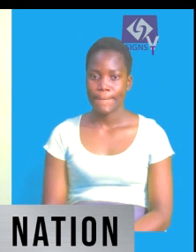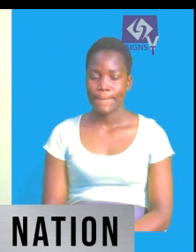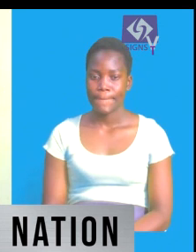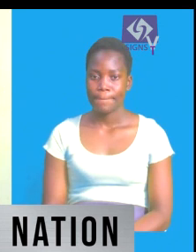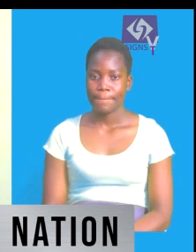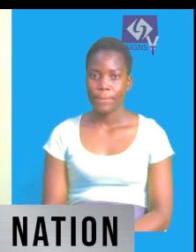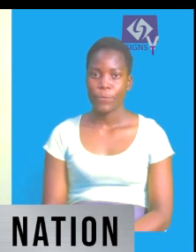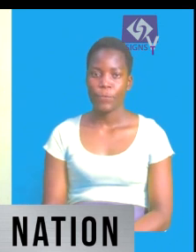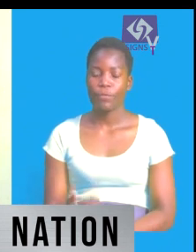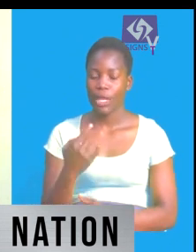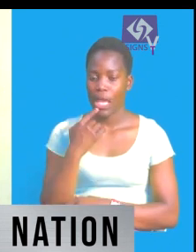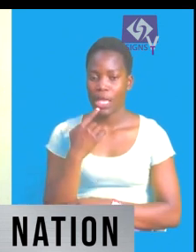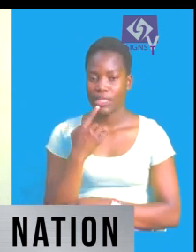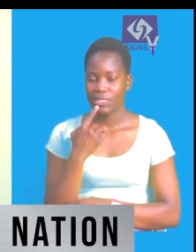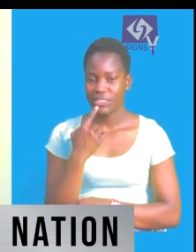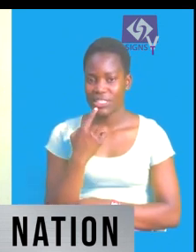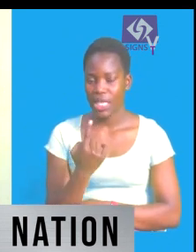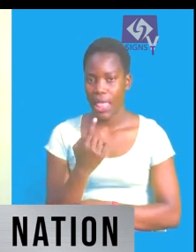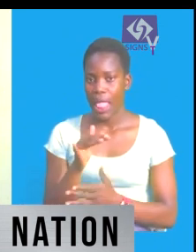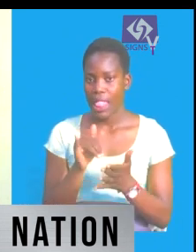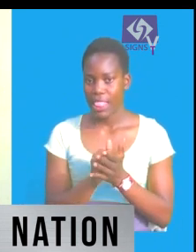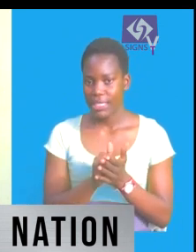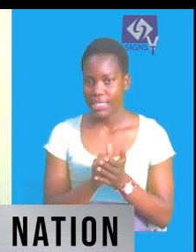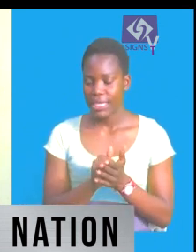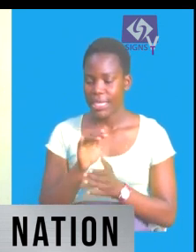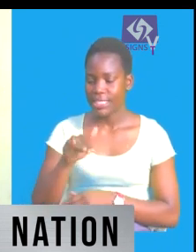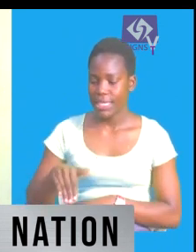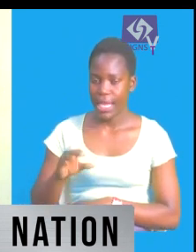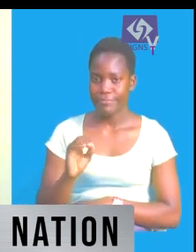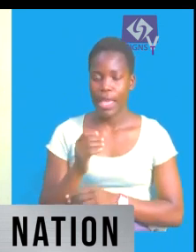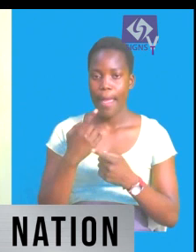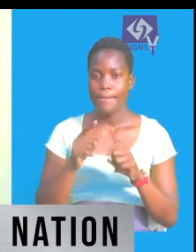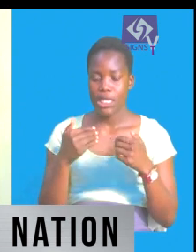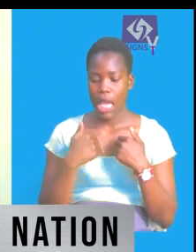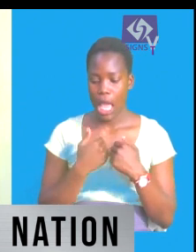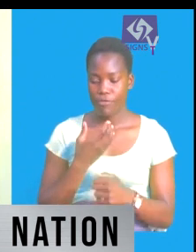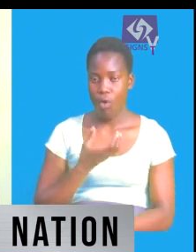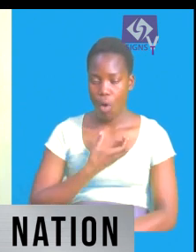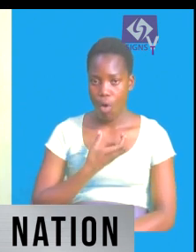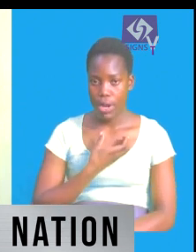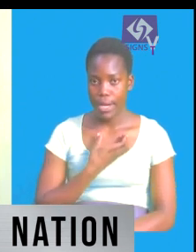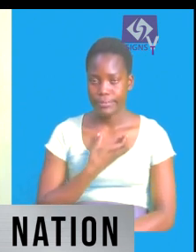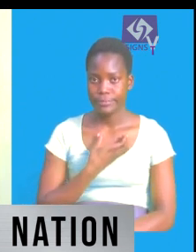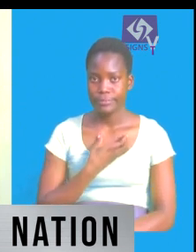I wouldn't say it's a little too late, but I also have